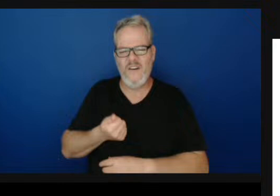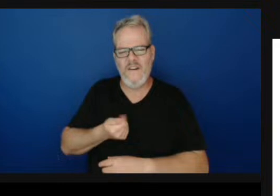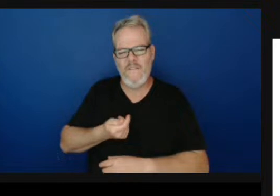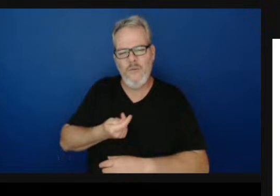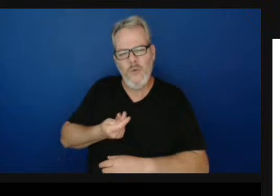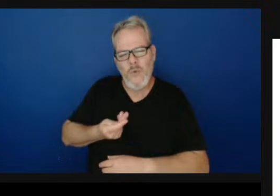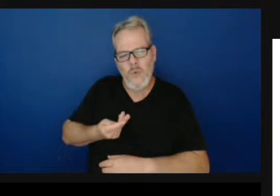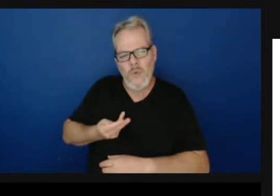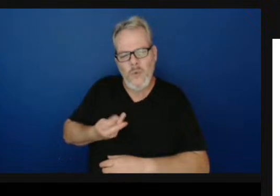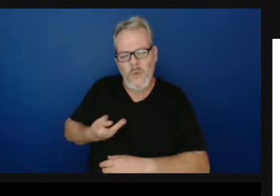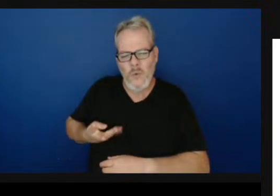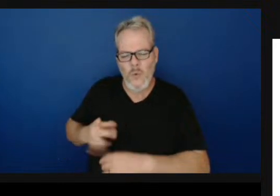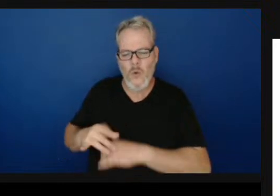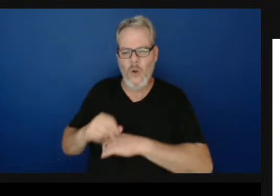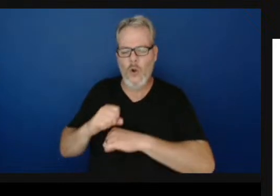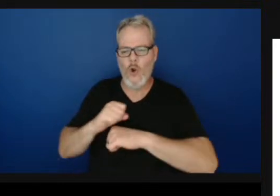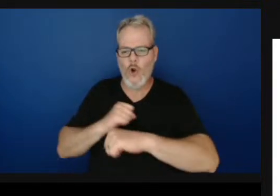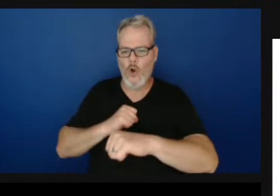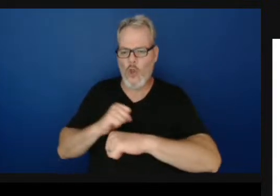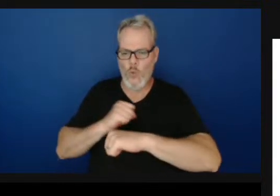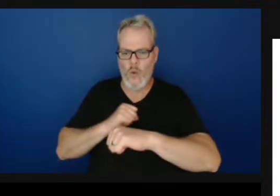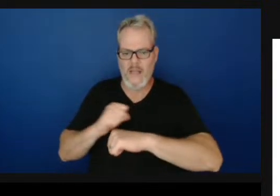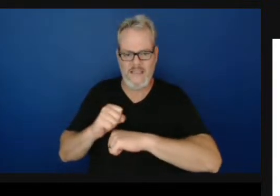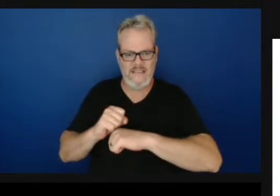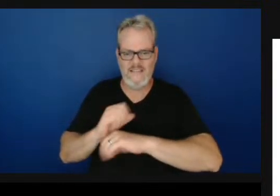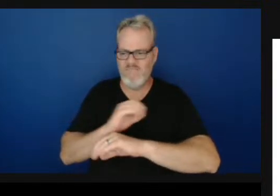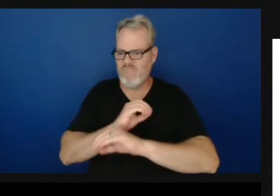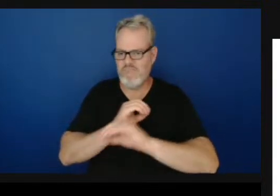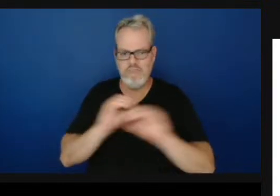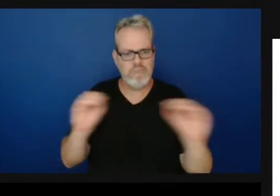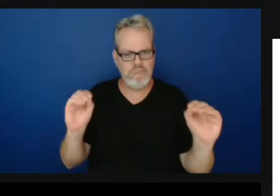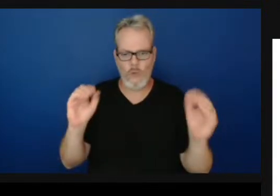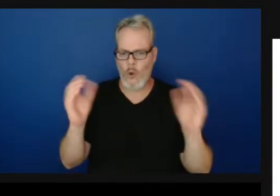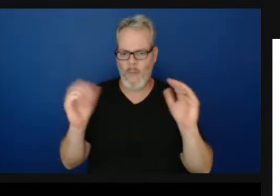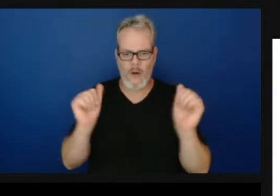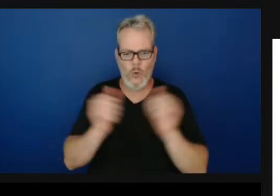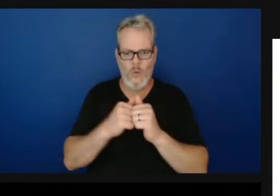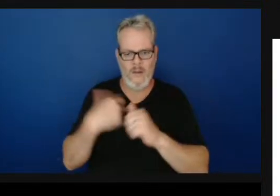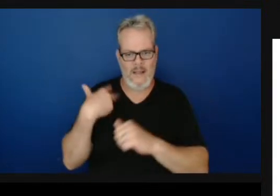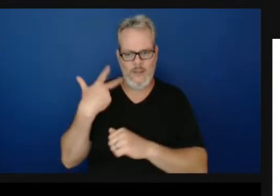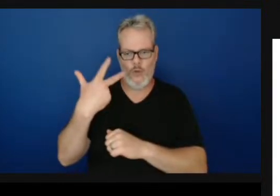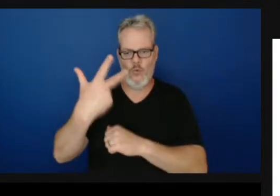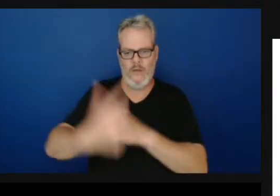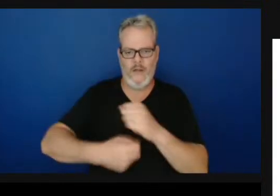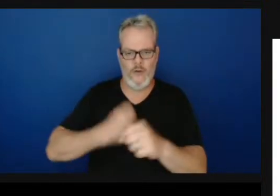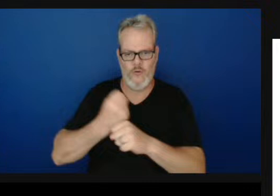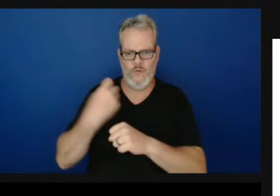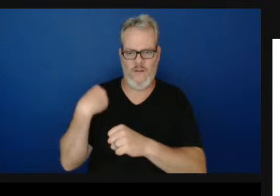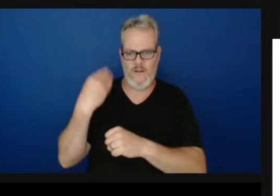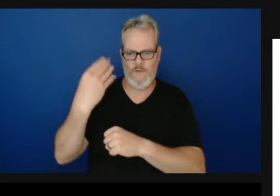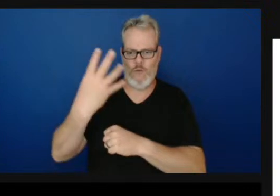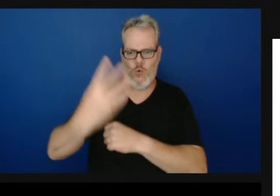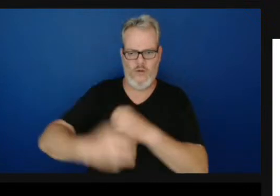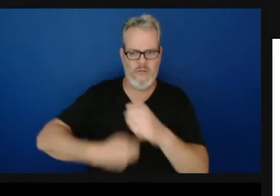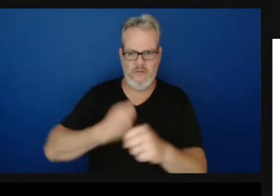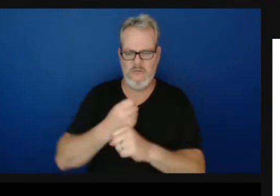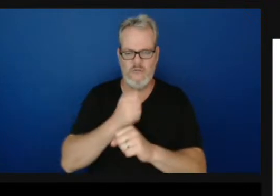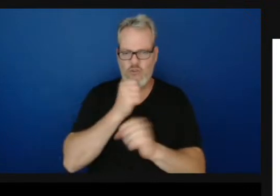to the eruption buildup itself or any of the previous 3-4 years. So not much to report on Mauna